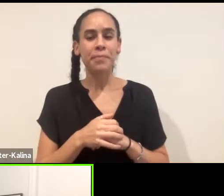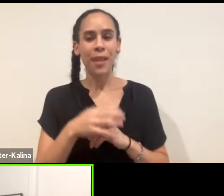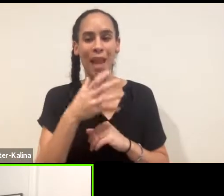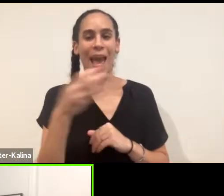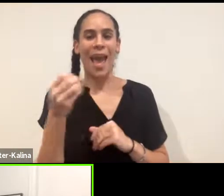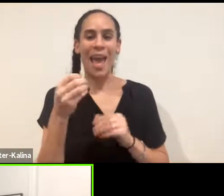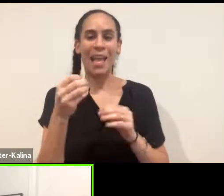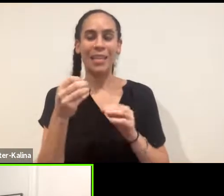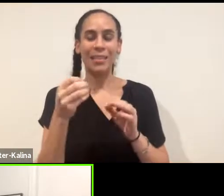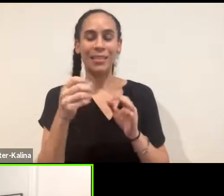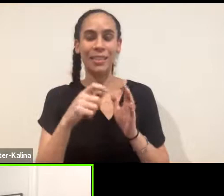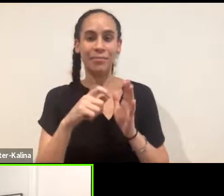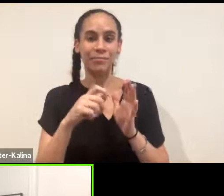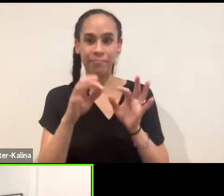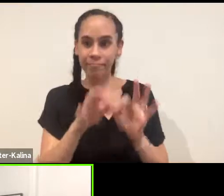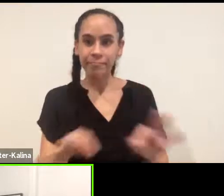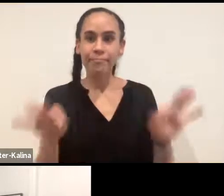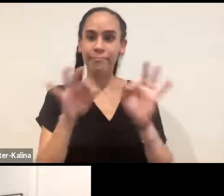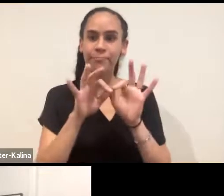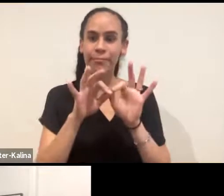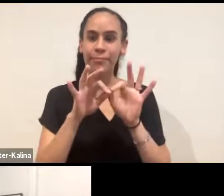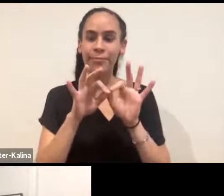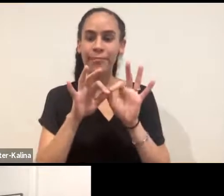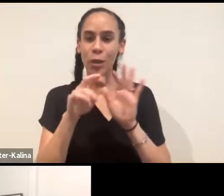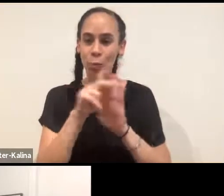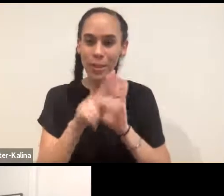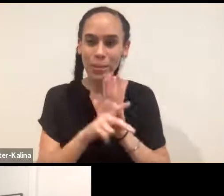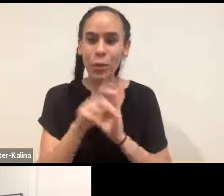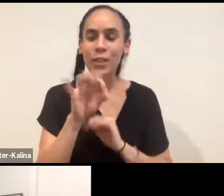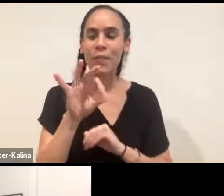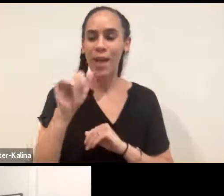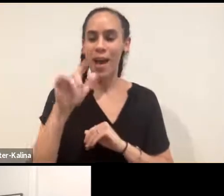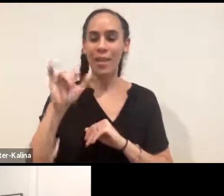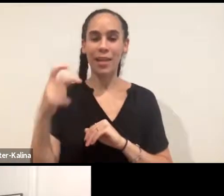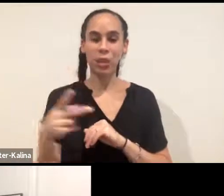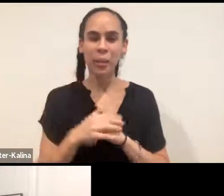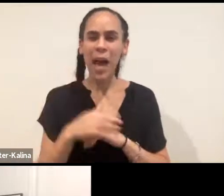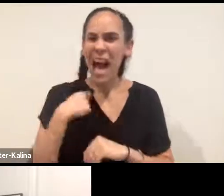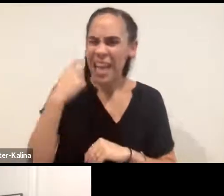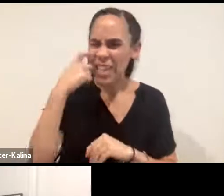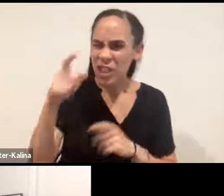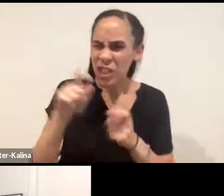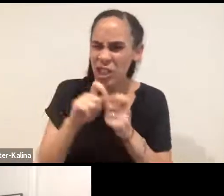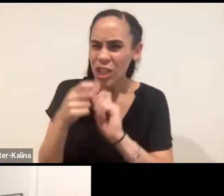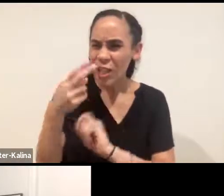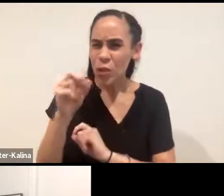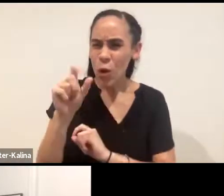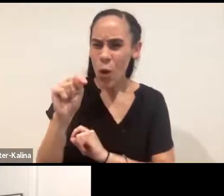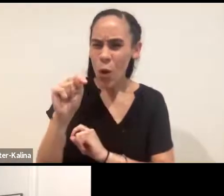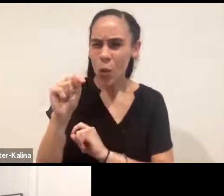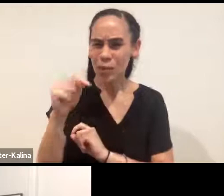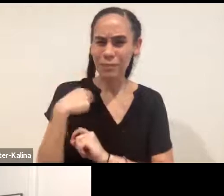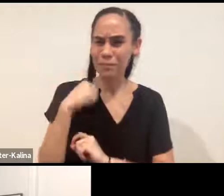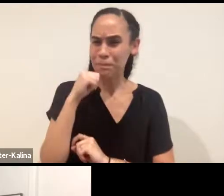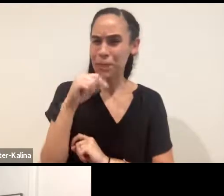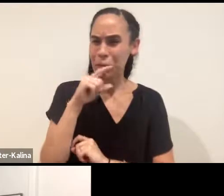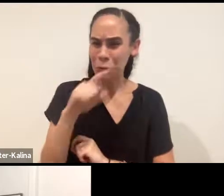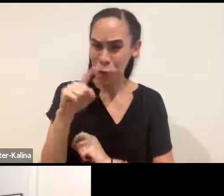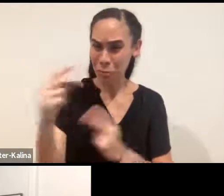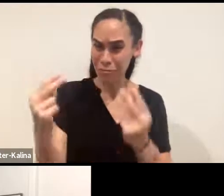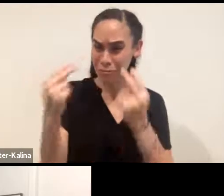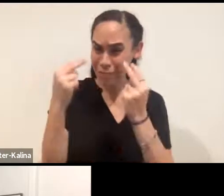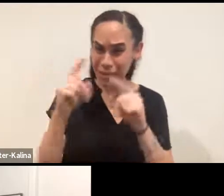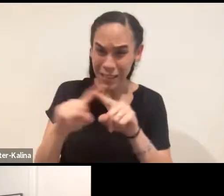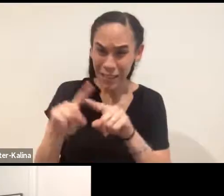allyship is about? Awesome. Yeah. And I just changed the host view. I don't know if that changes the view for everyone, but feel free to